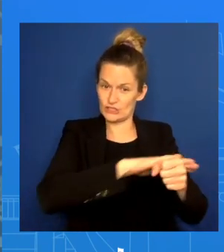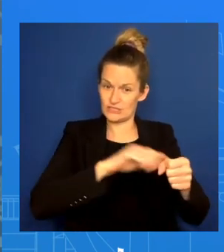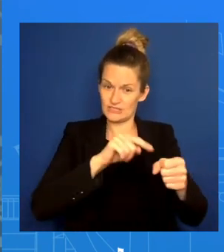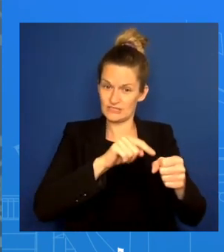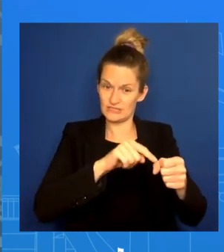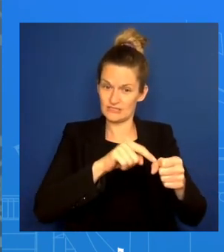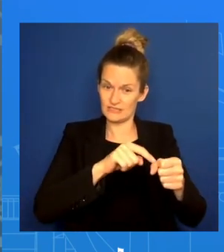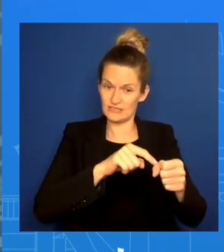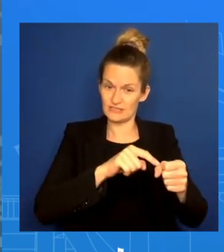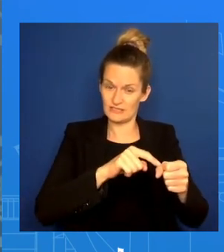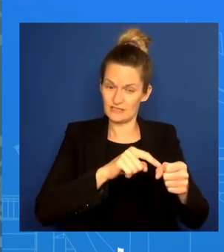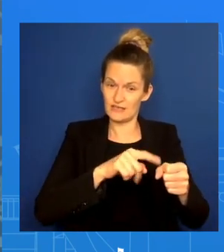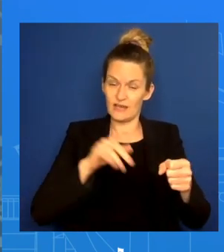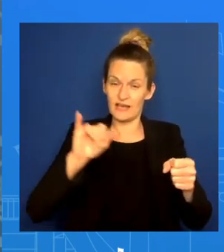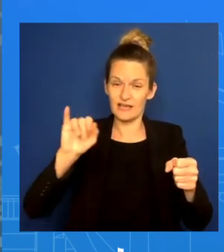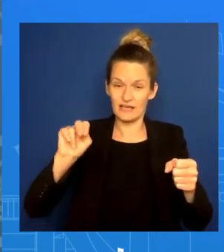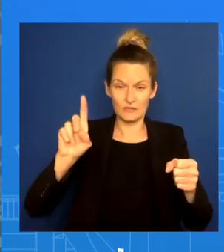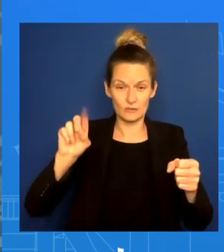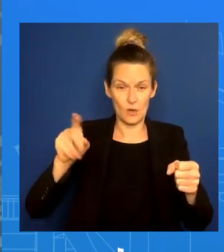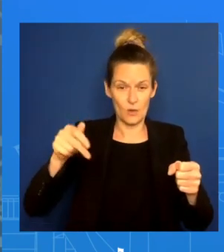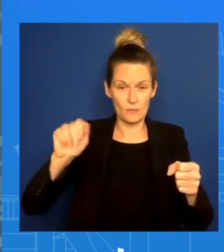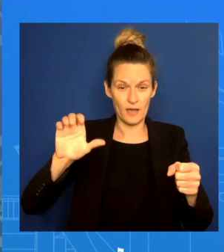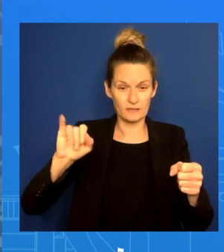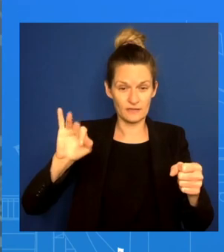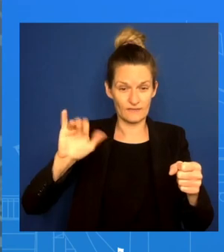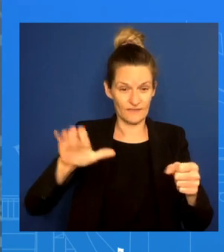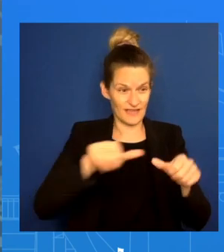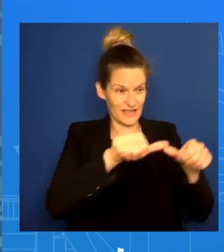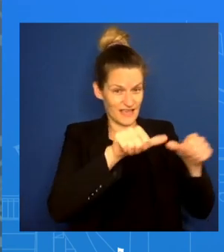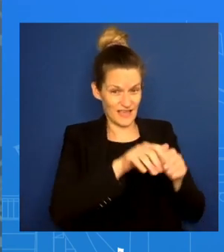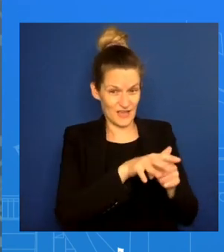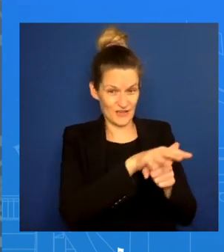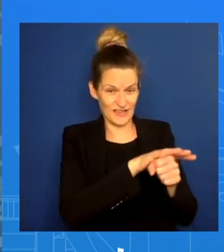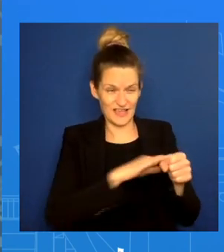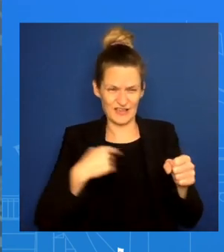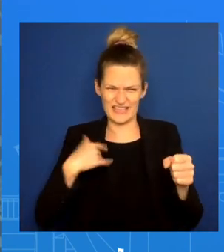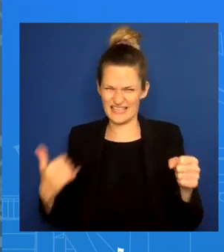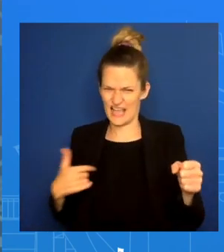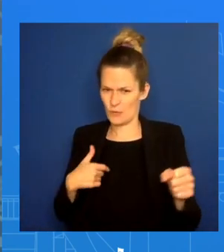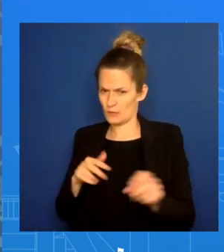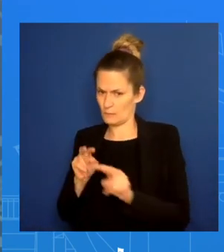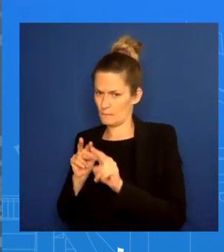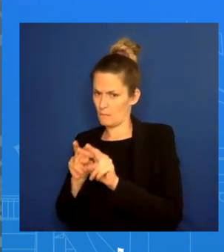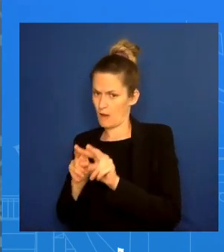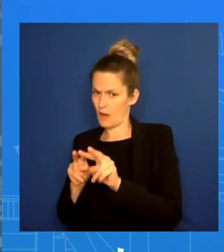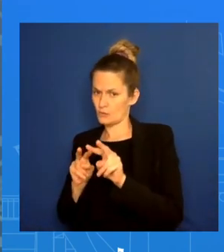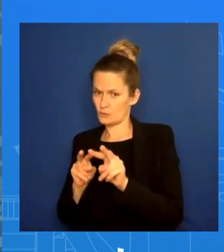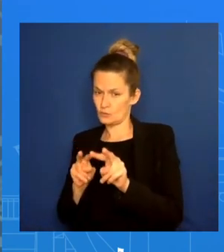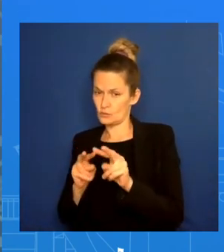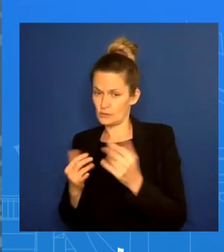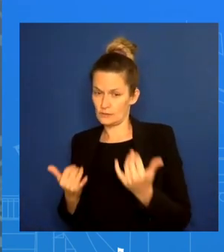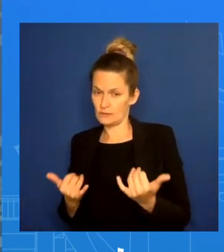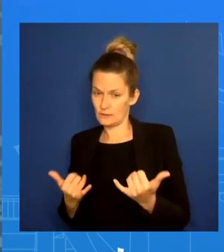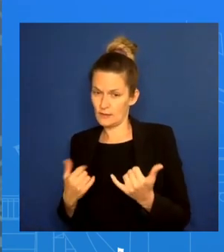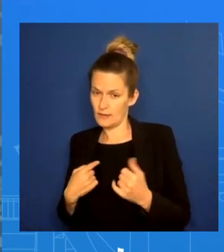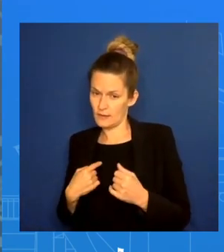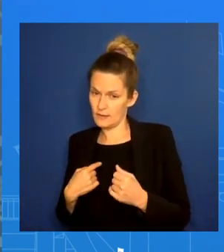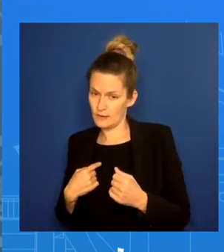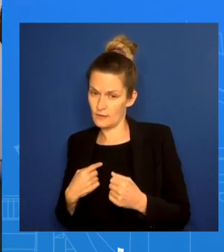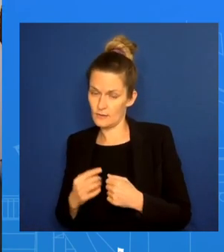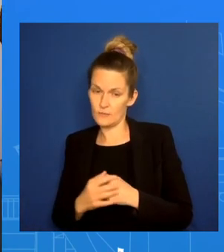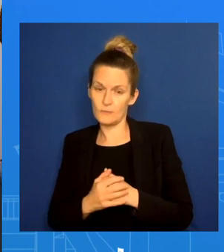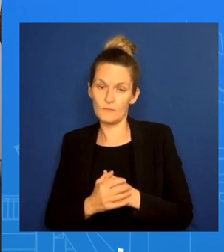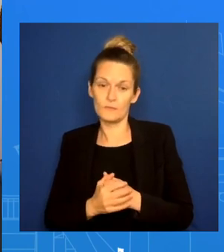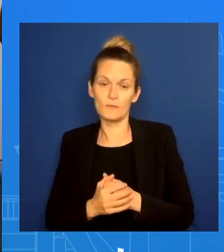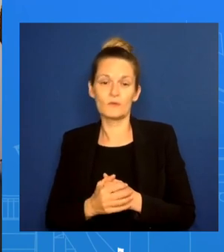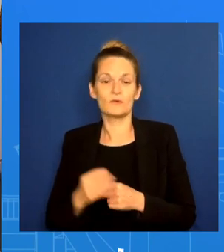Russia's unprovoked war in Ukraine. I mean, I would expect all these things to be part and parcel of the conversation. Since you mentioned Taiwan, I'm sorry, I know you've been asked